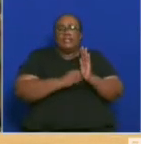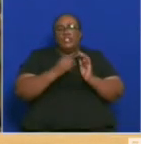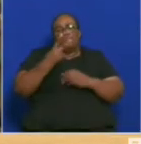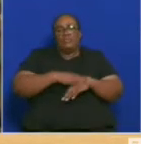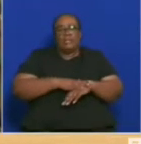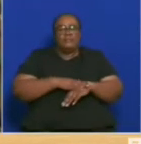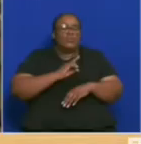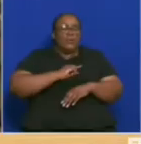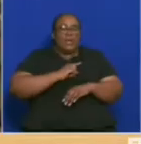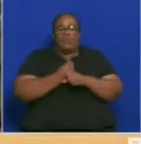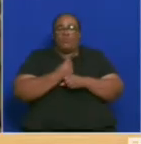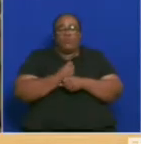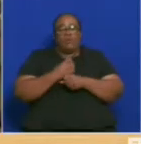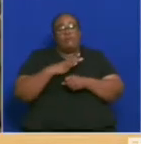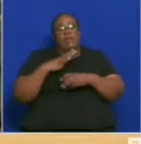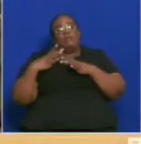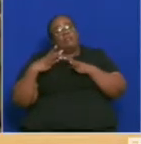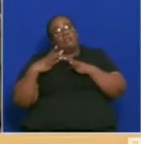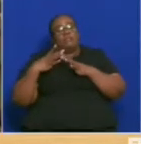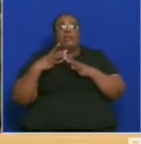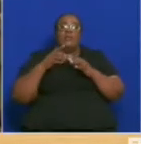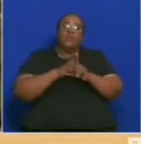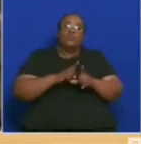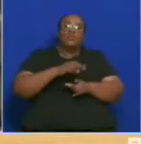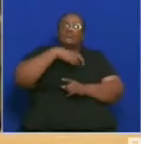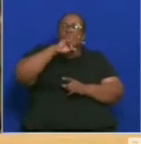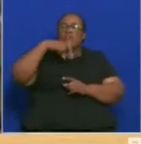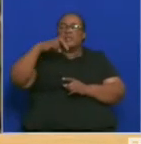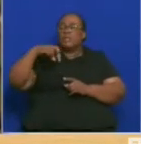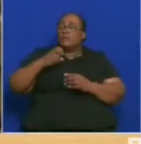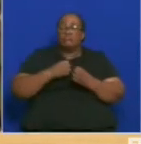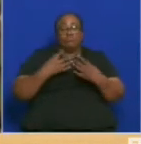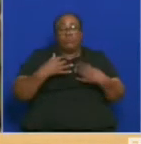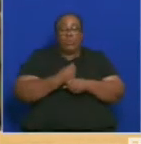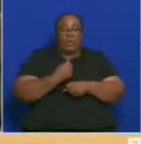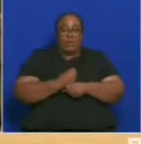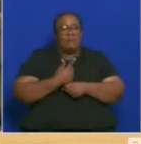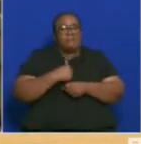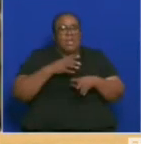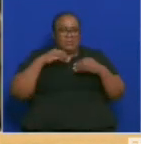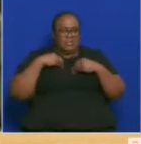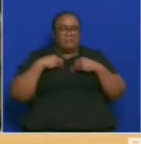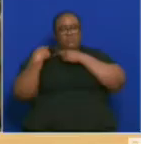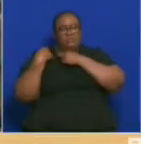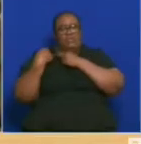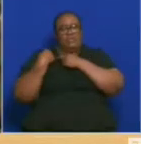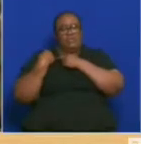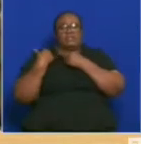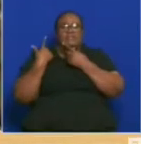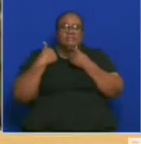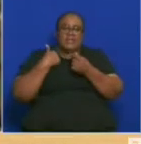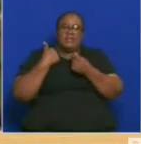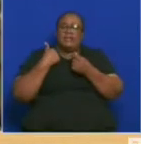workload and intense traveling commitments. And I take full responsibility for the oversight and regret any inconvenience which